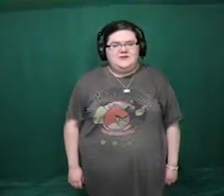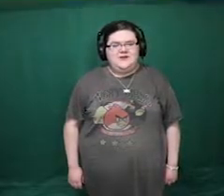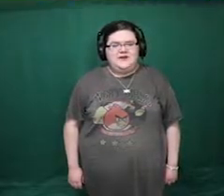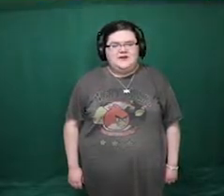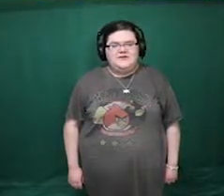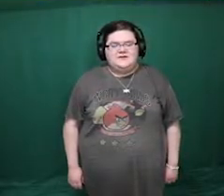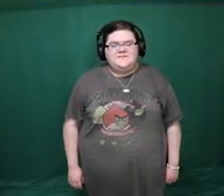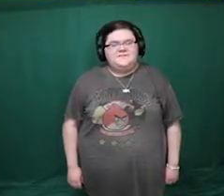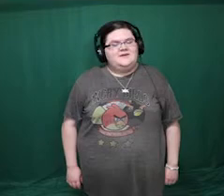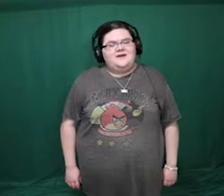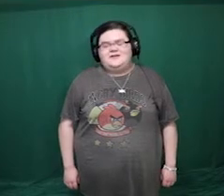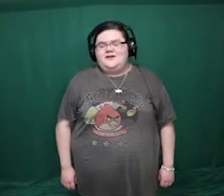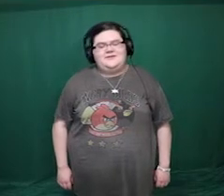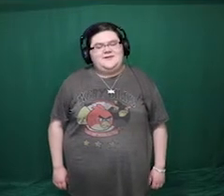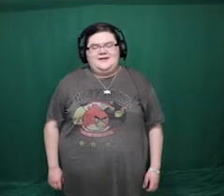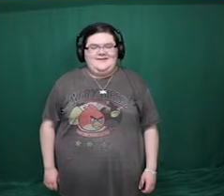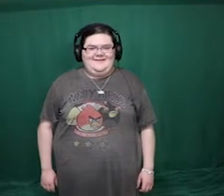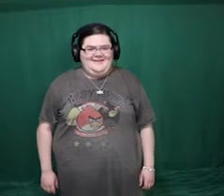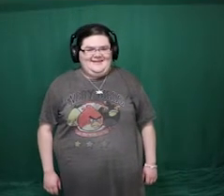Are they?